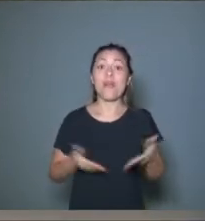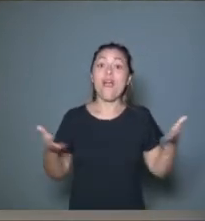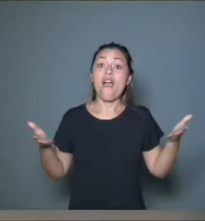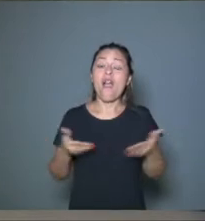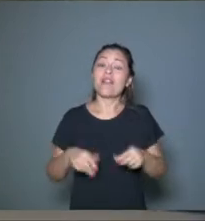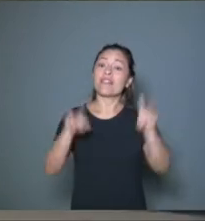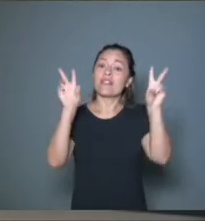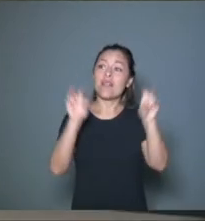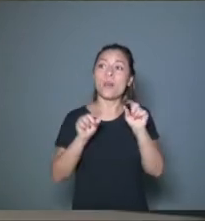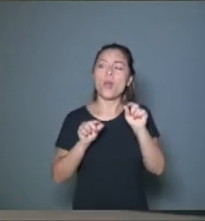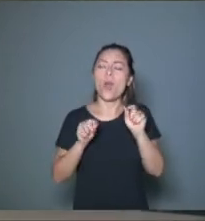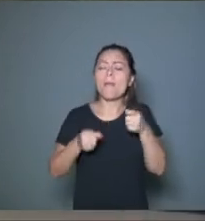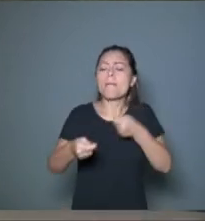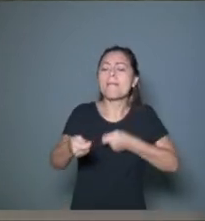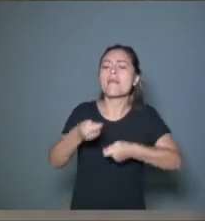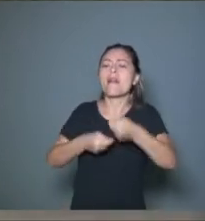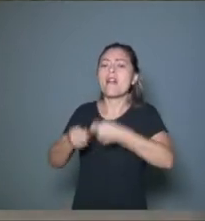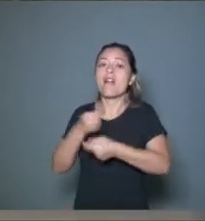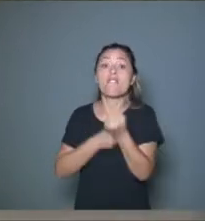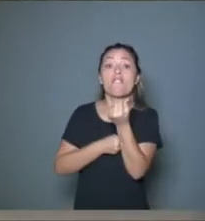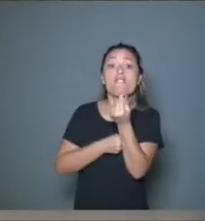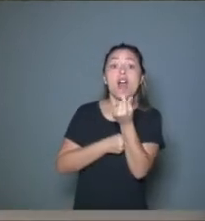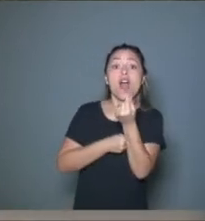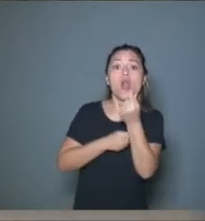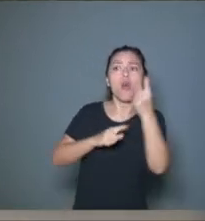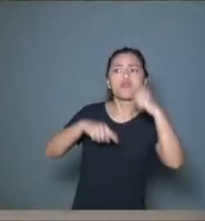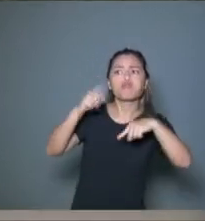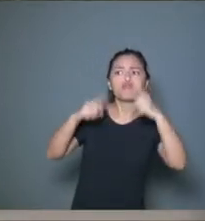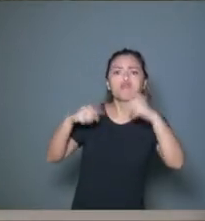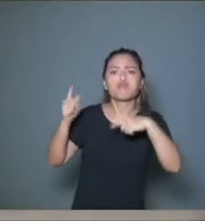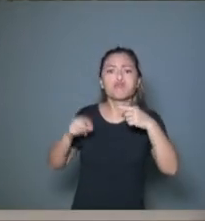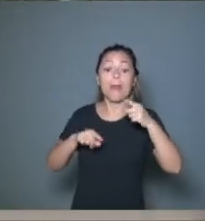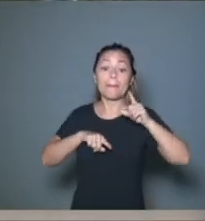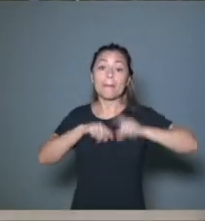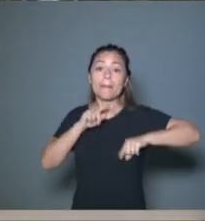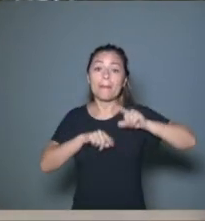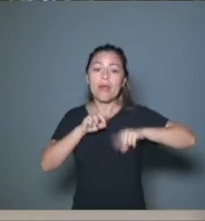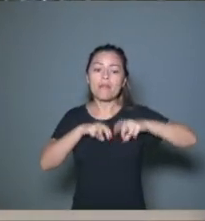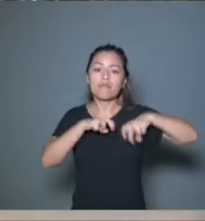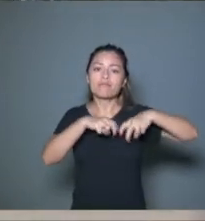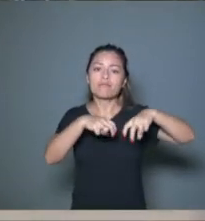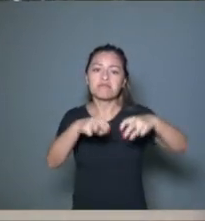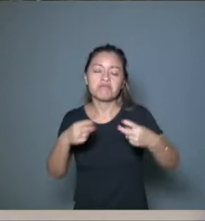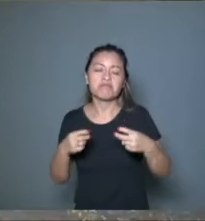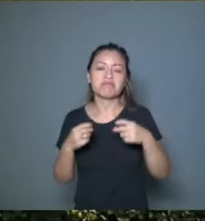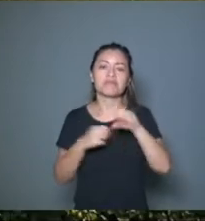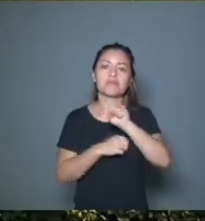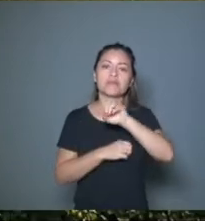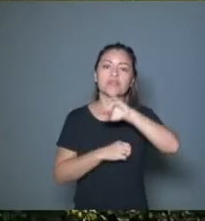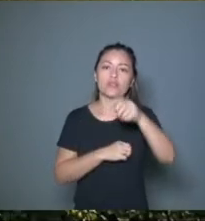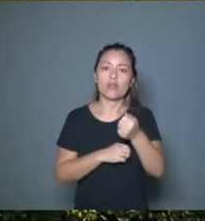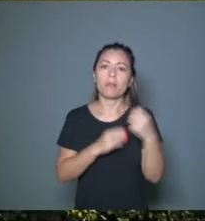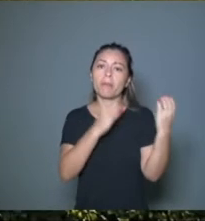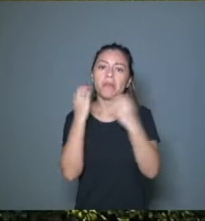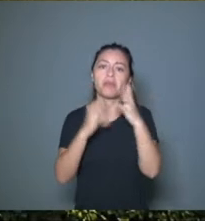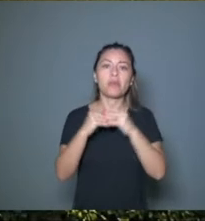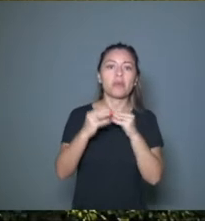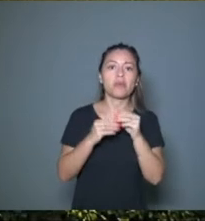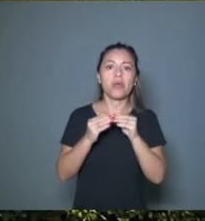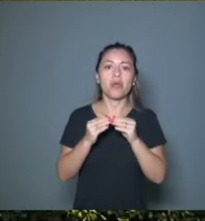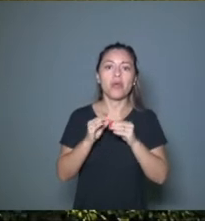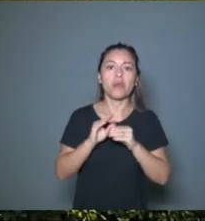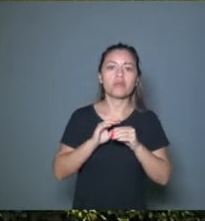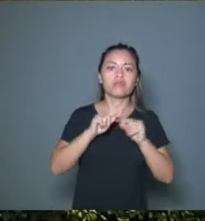little about the market now. I will talk about commodity prices, soybean, corn,